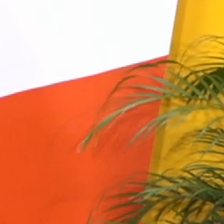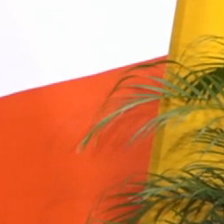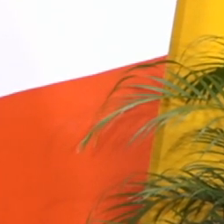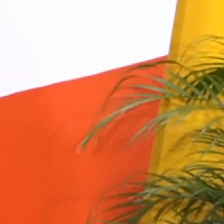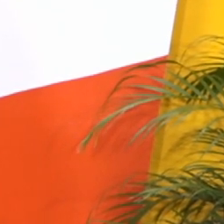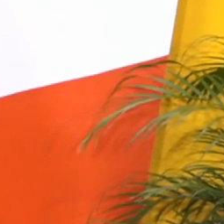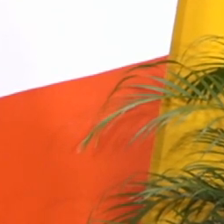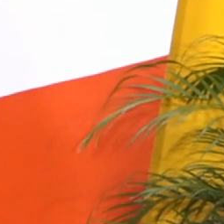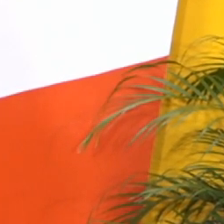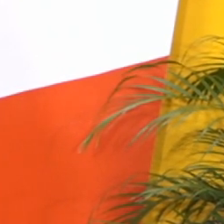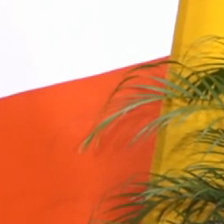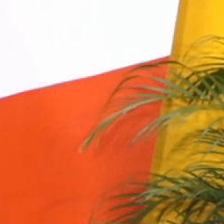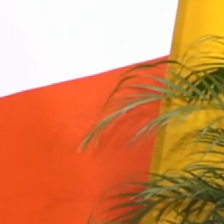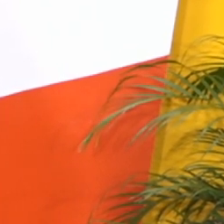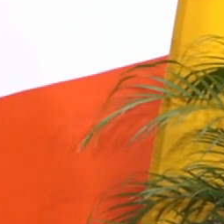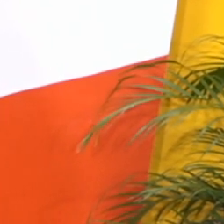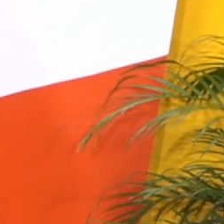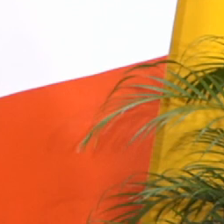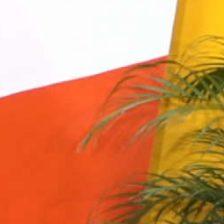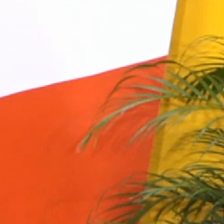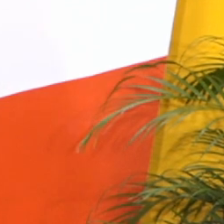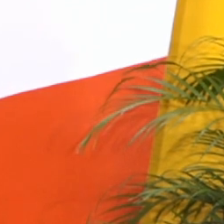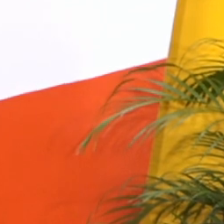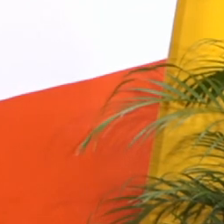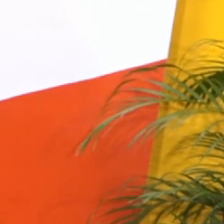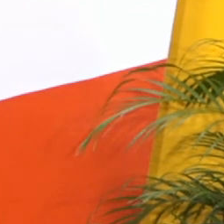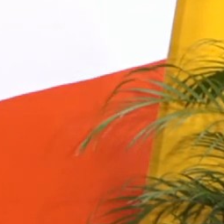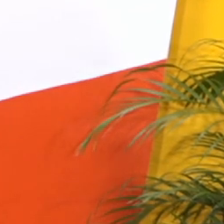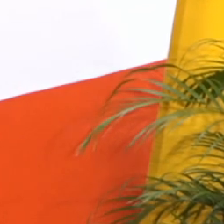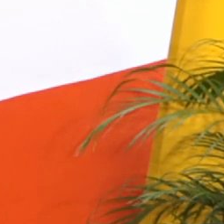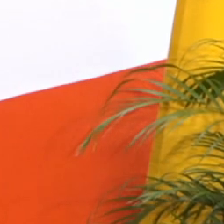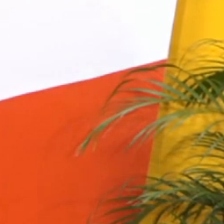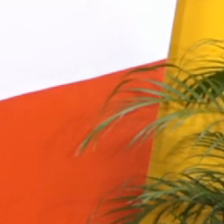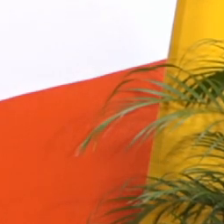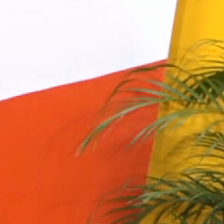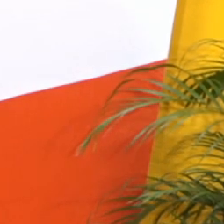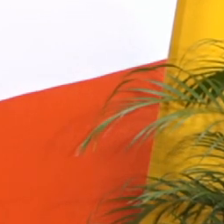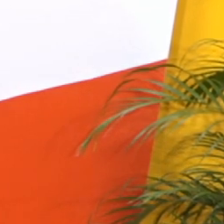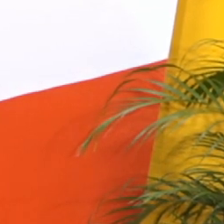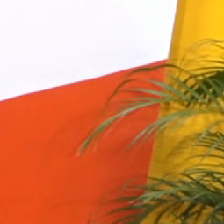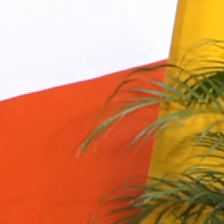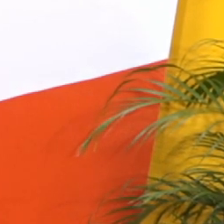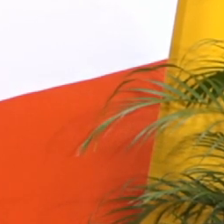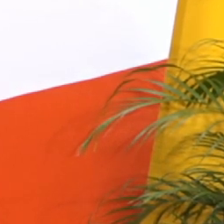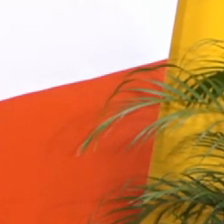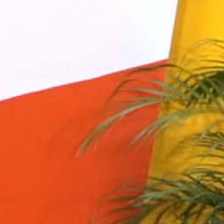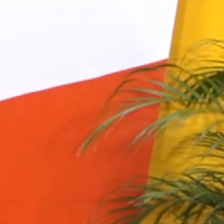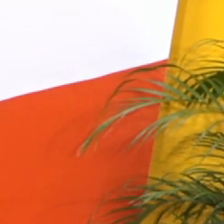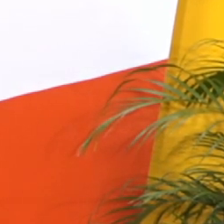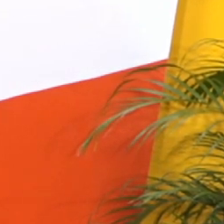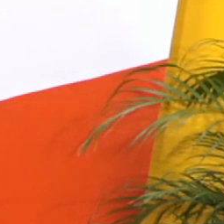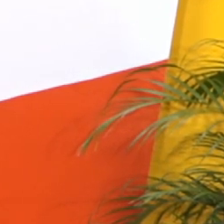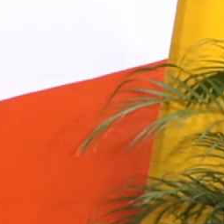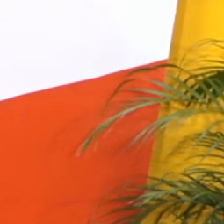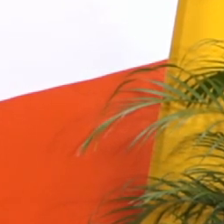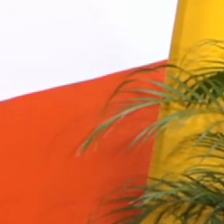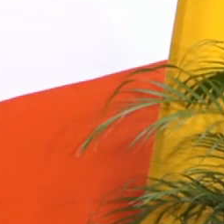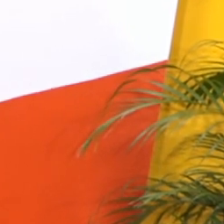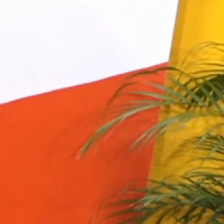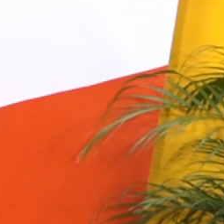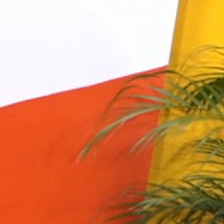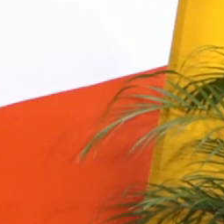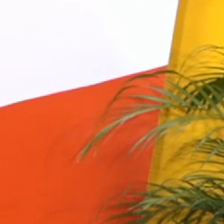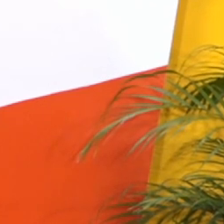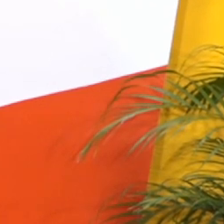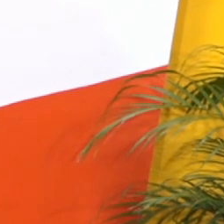Jesus. I invite you now, while others choose to make their decision to be